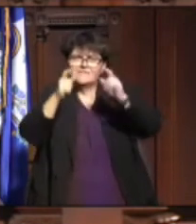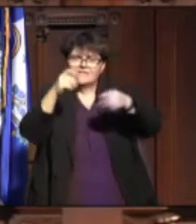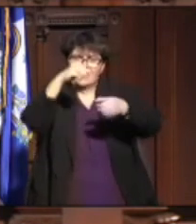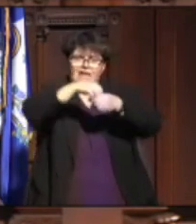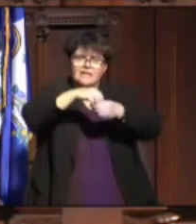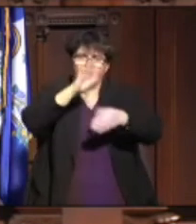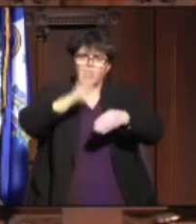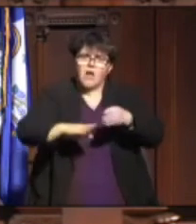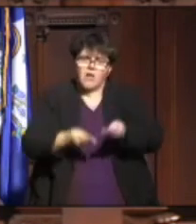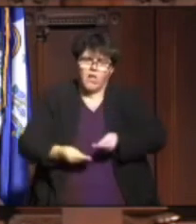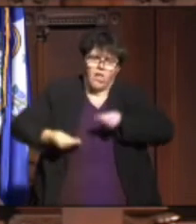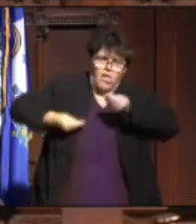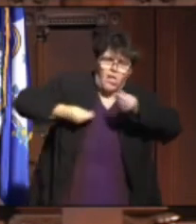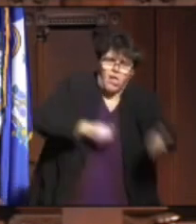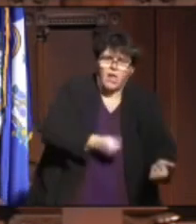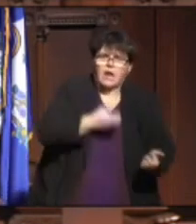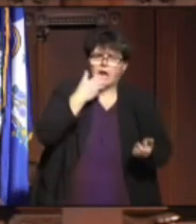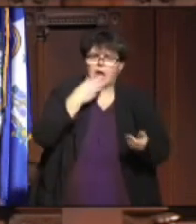carbon emissions.